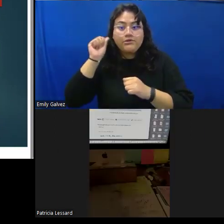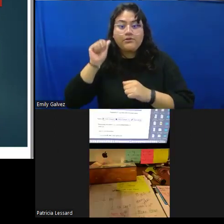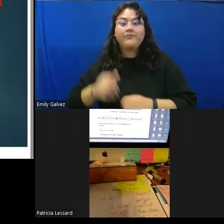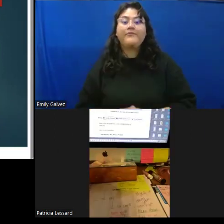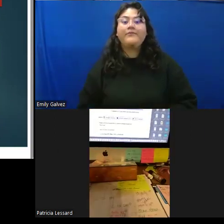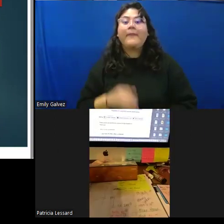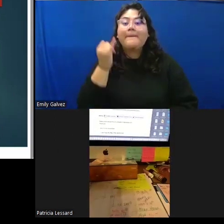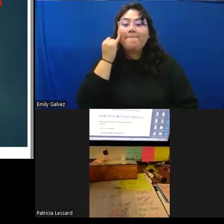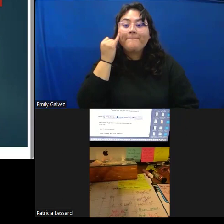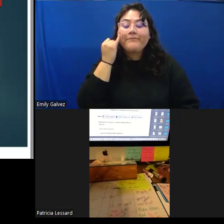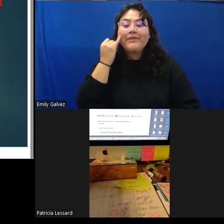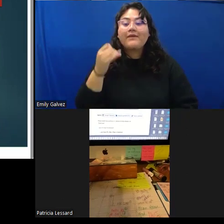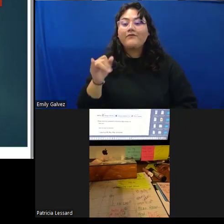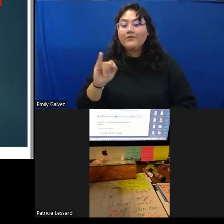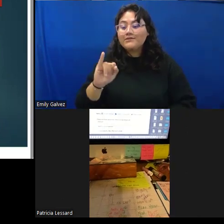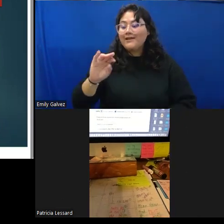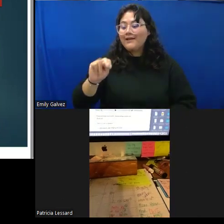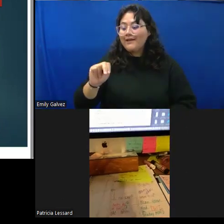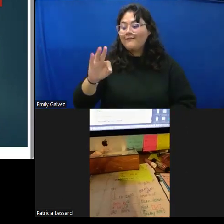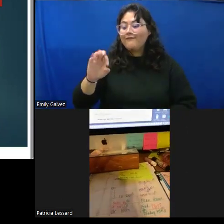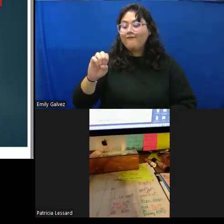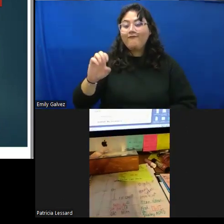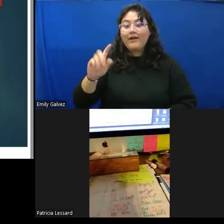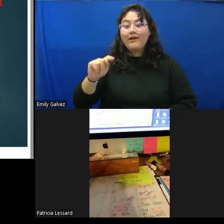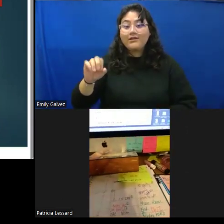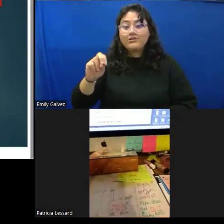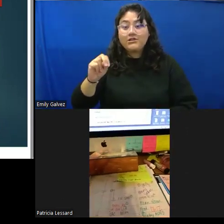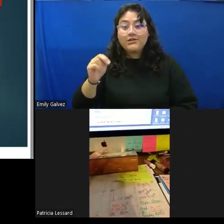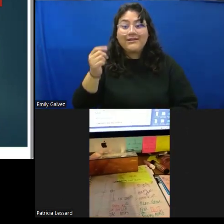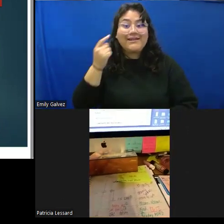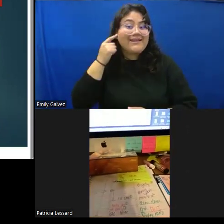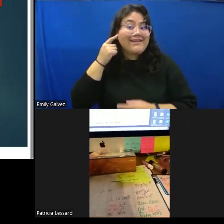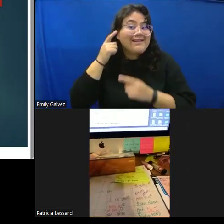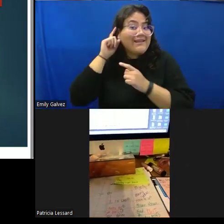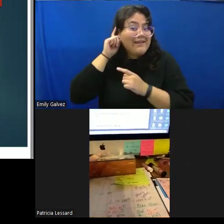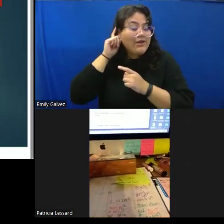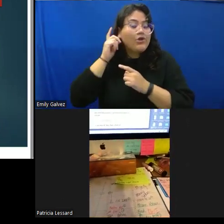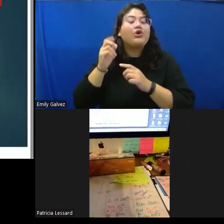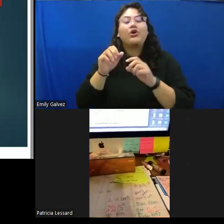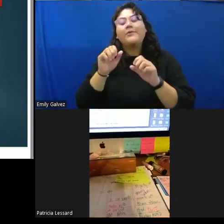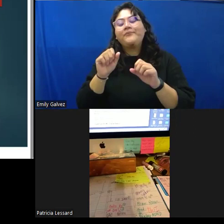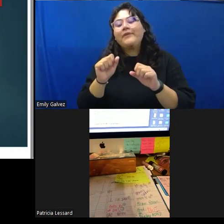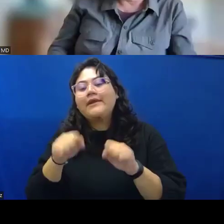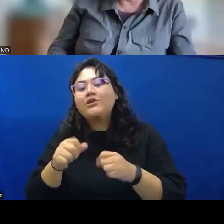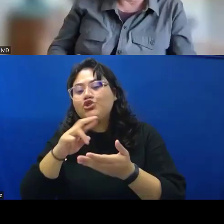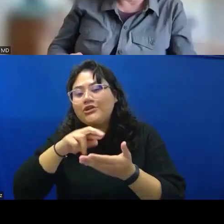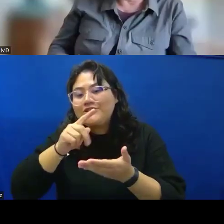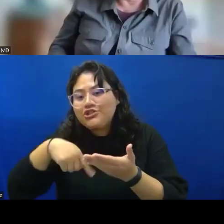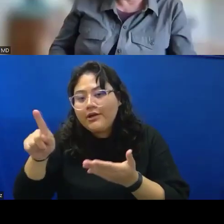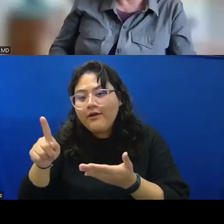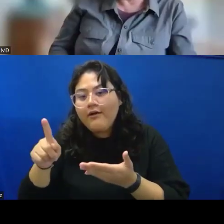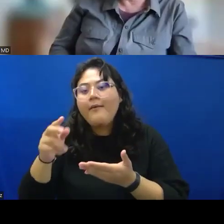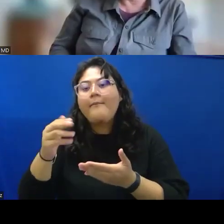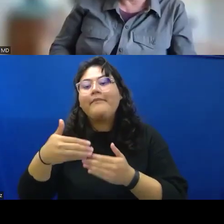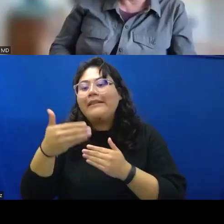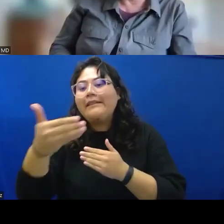fluid, then the child's ears should be rechecked at a later date and have their